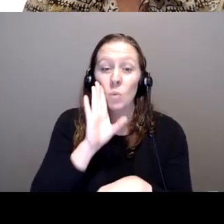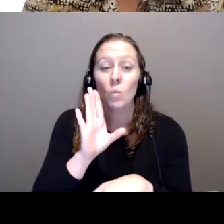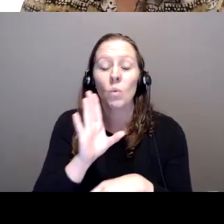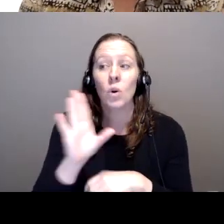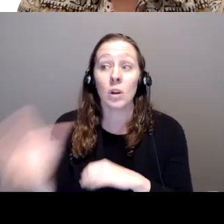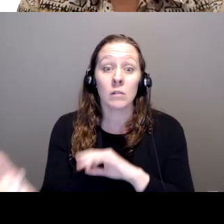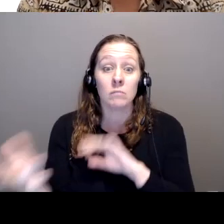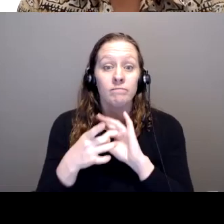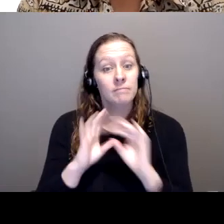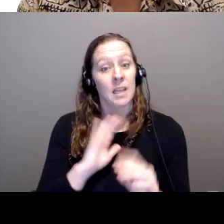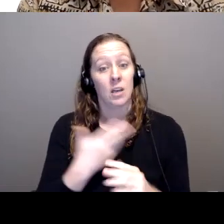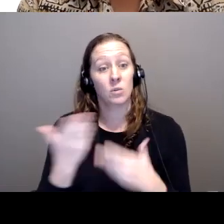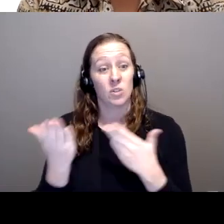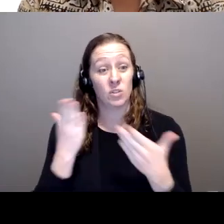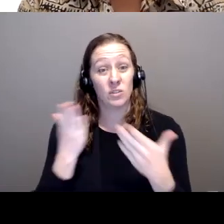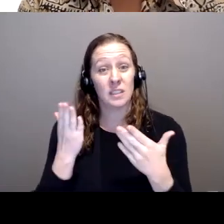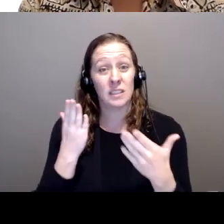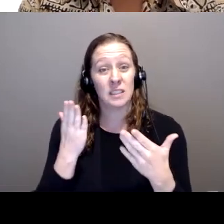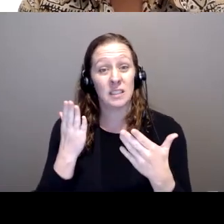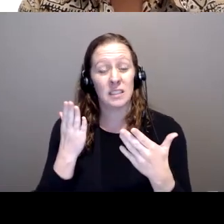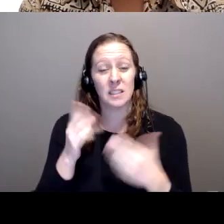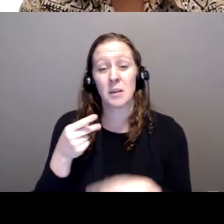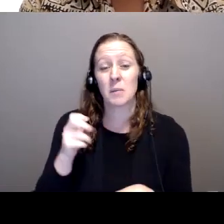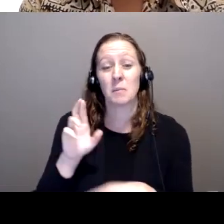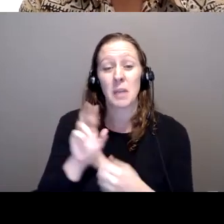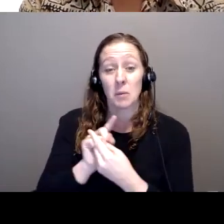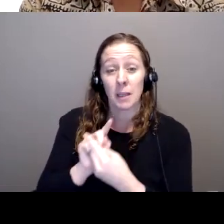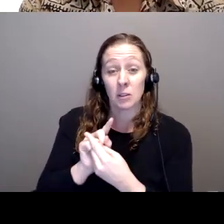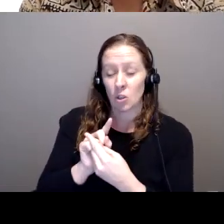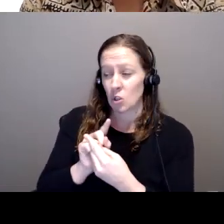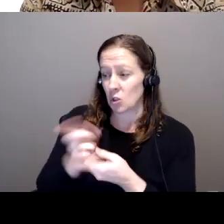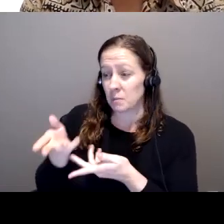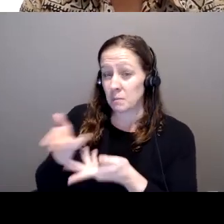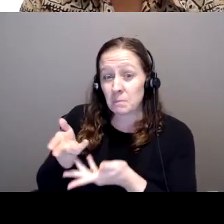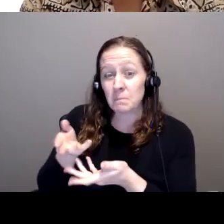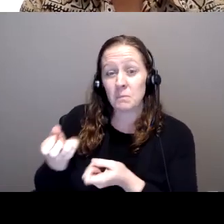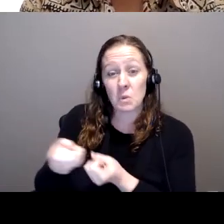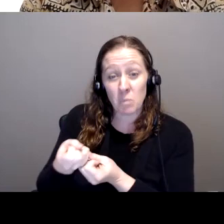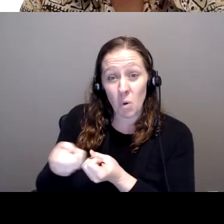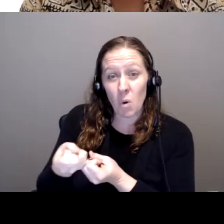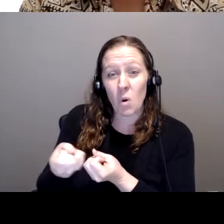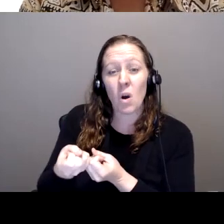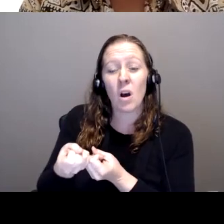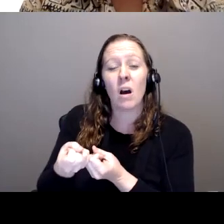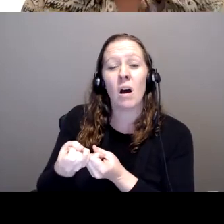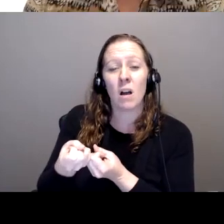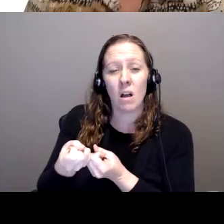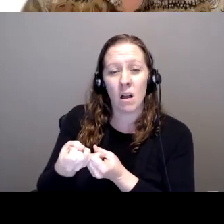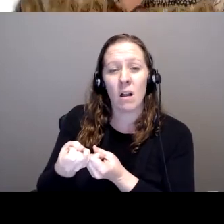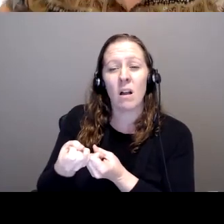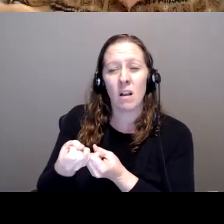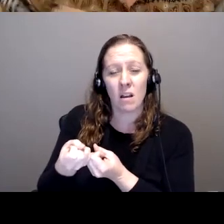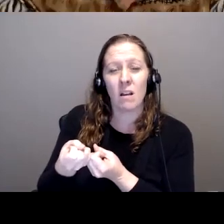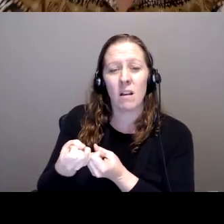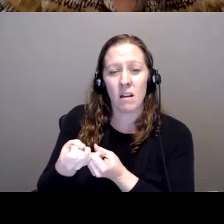services, and the peer mentors start speaking to them and supporting them, they would start revealing some of